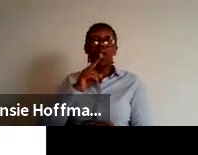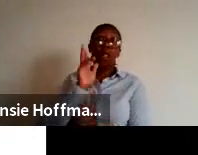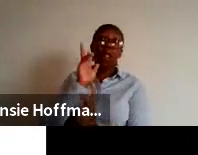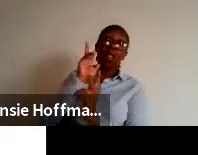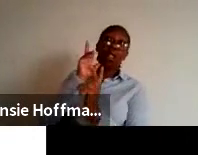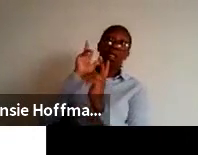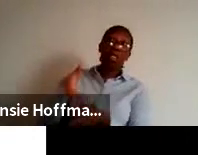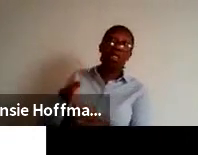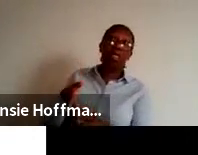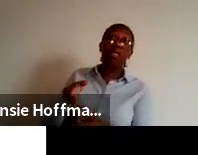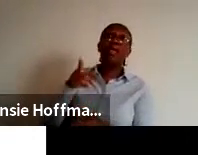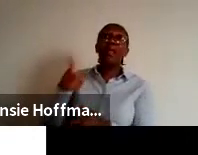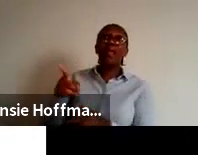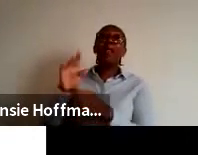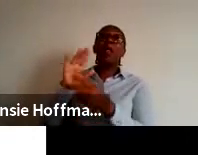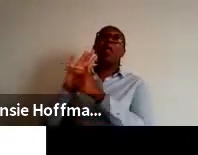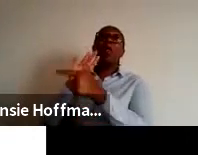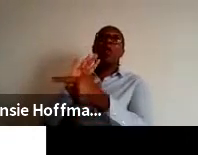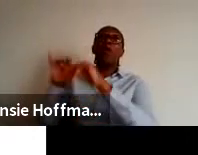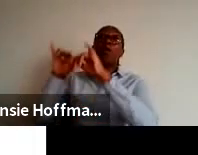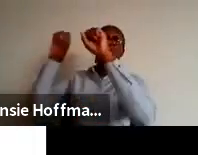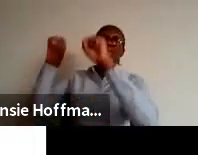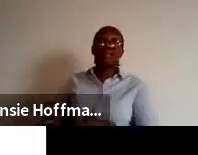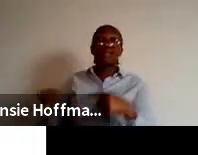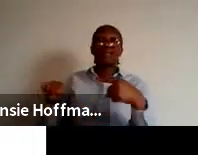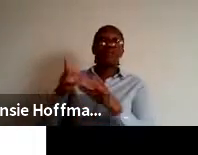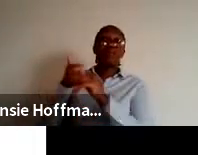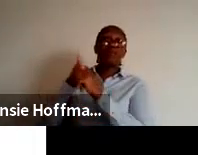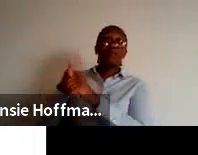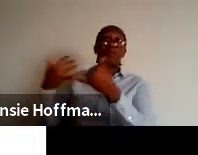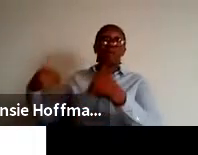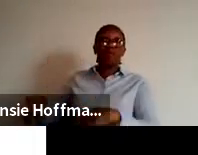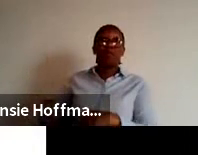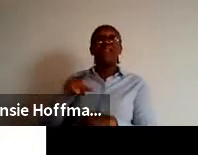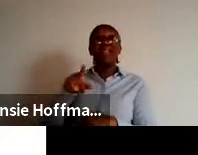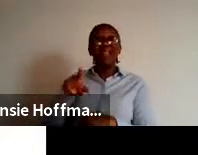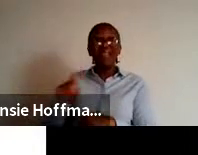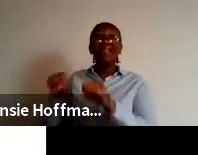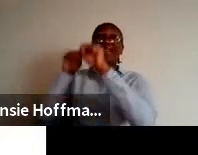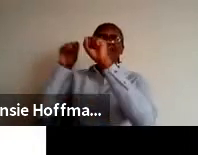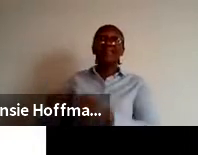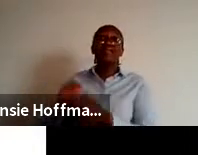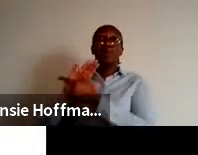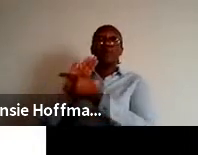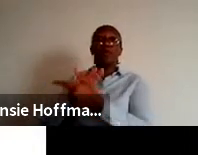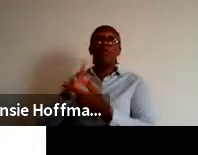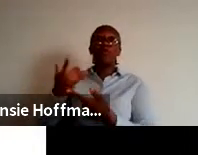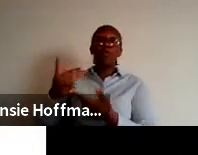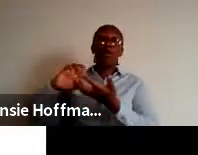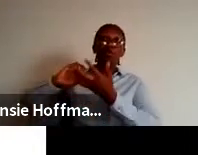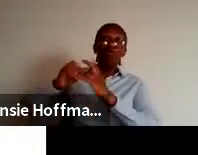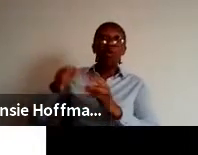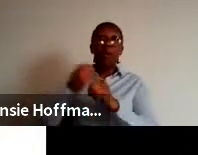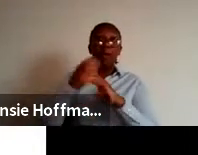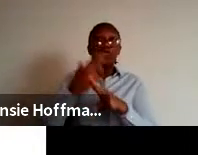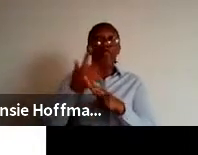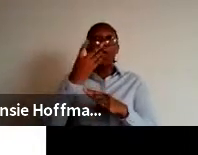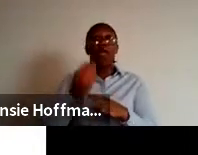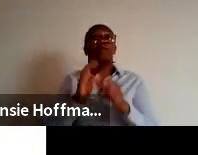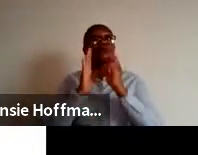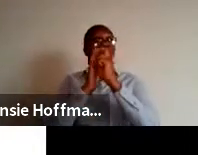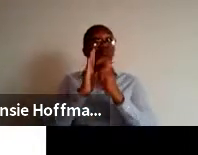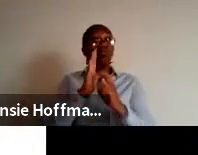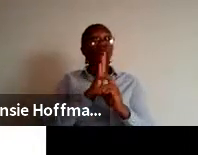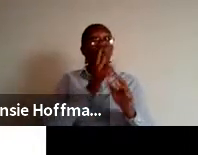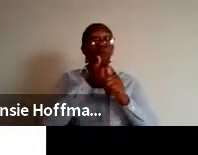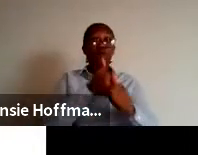the legal system, which actually tries to facilitate trade in a legal way. The